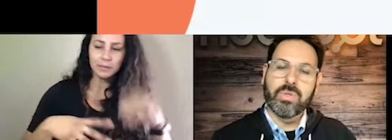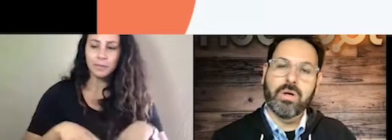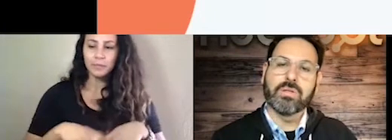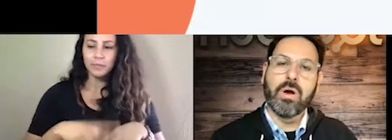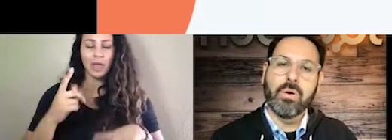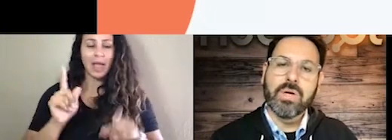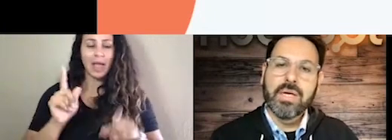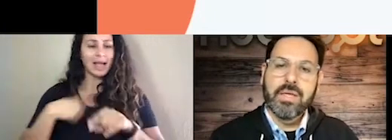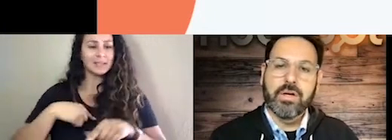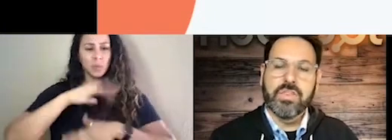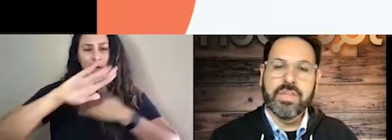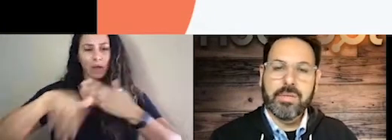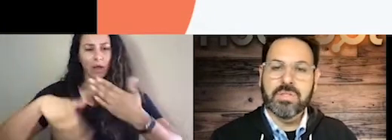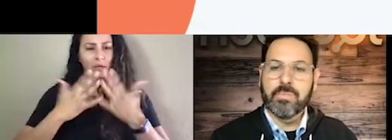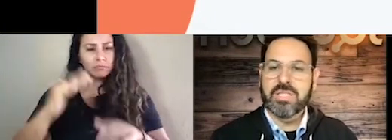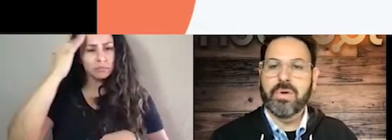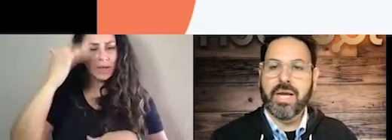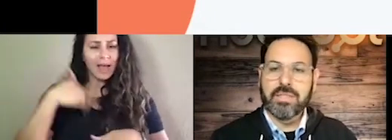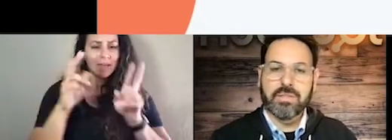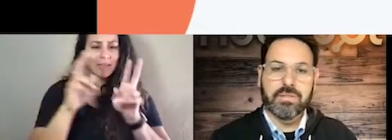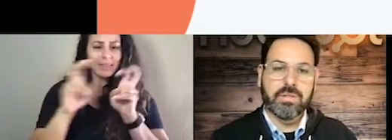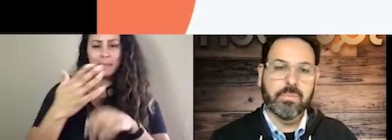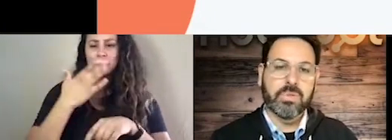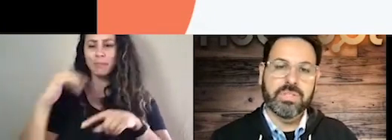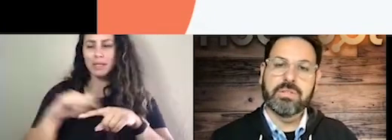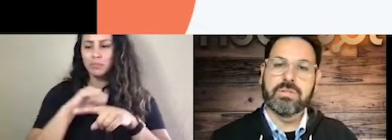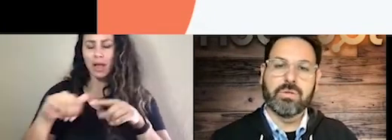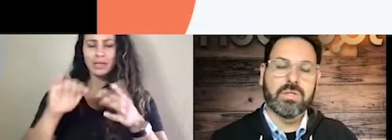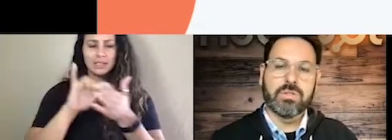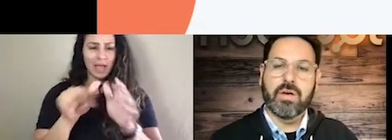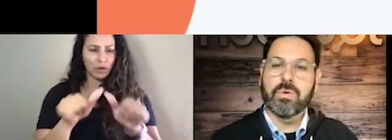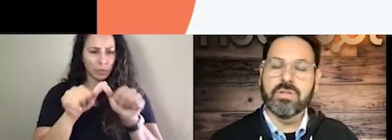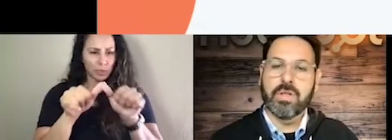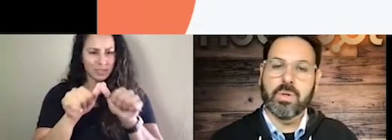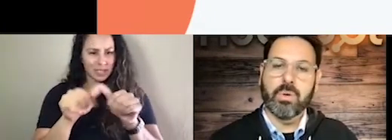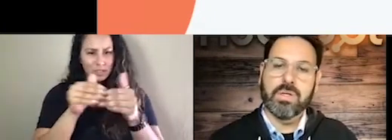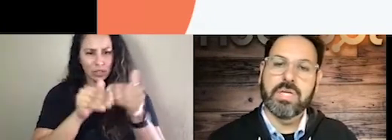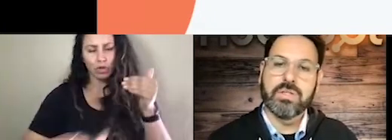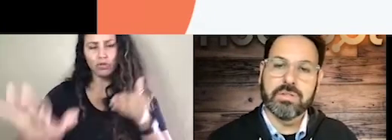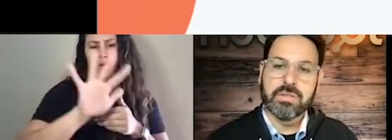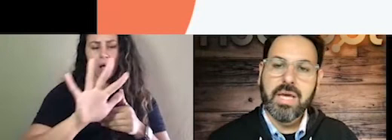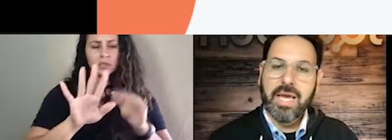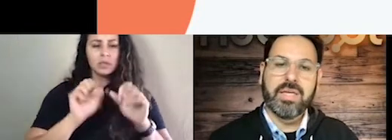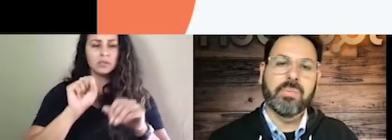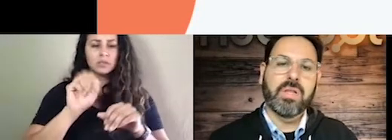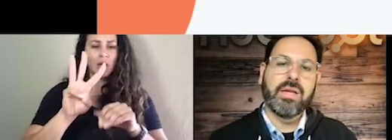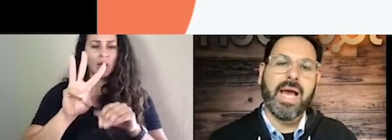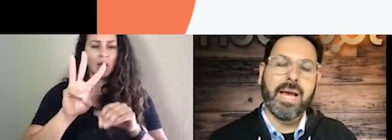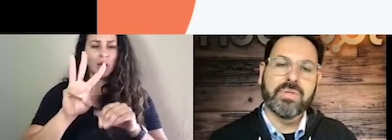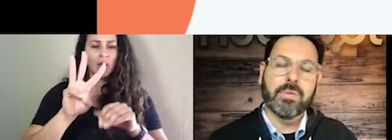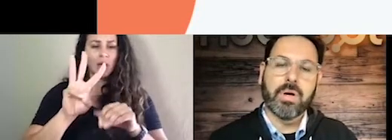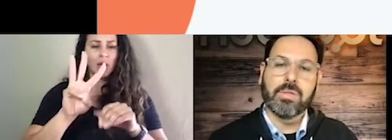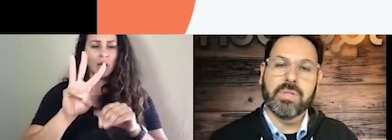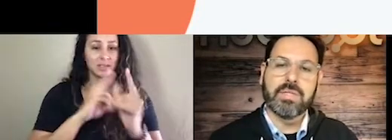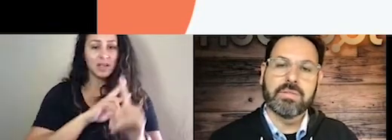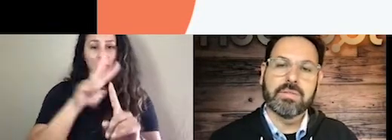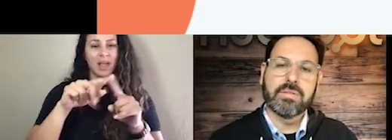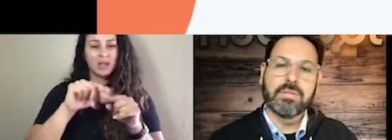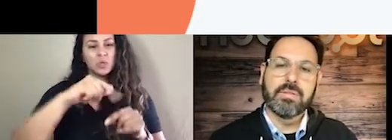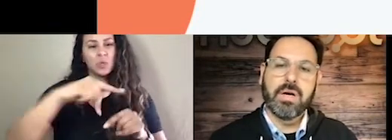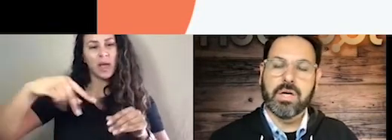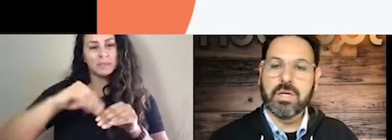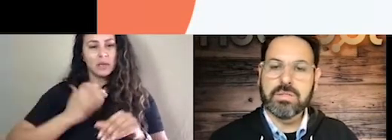as we all know, there are themes and best practices that are persistent across software development organizations, and they apply to apps in our